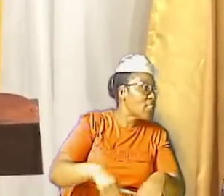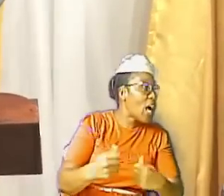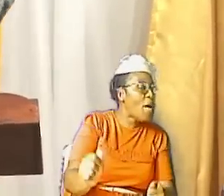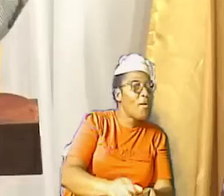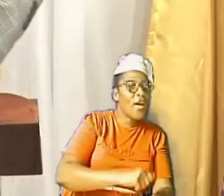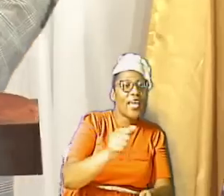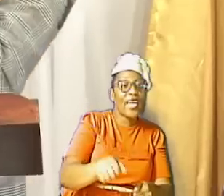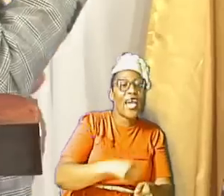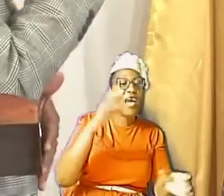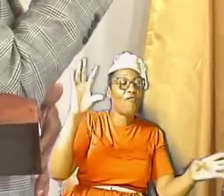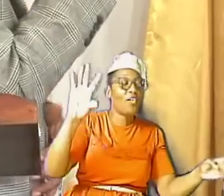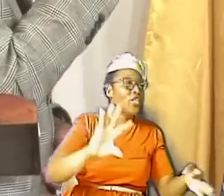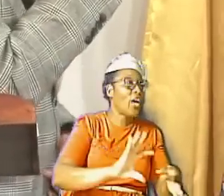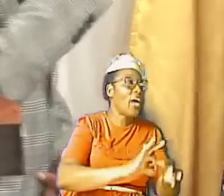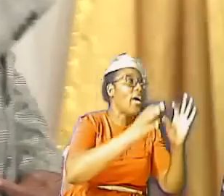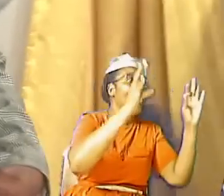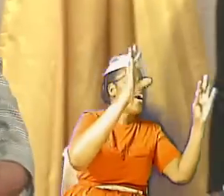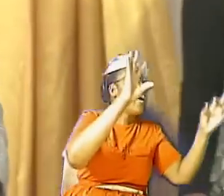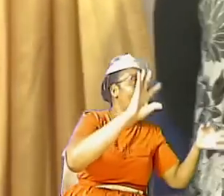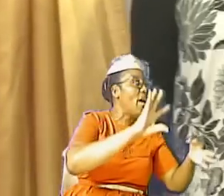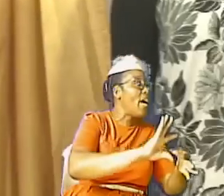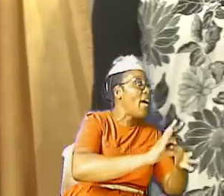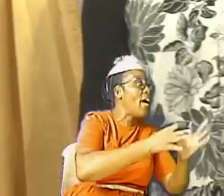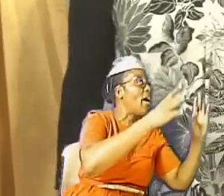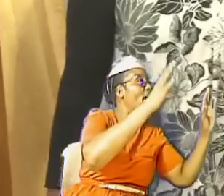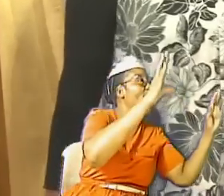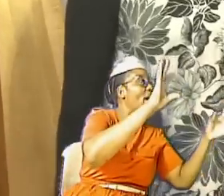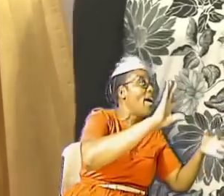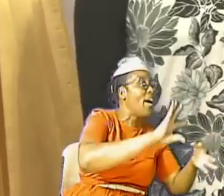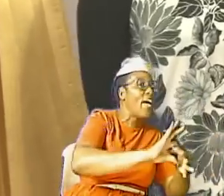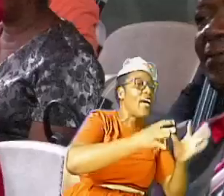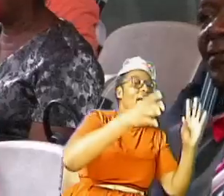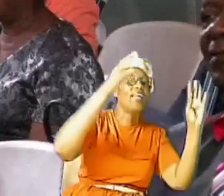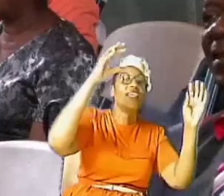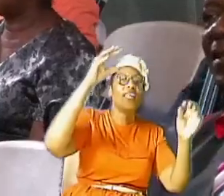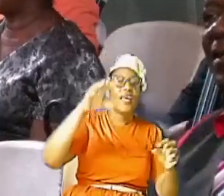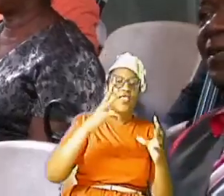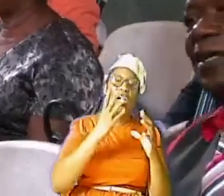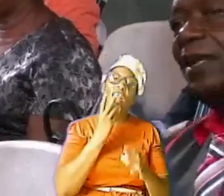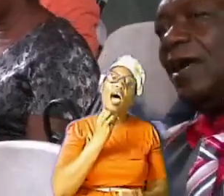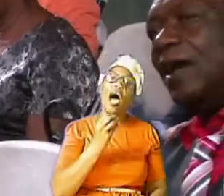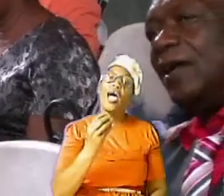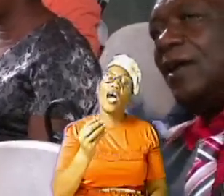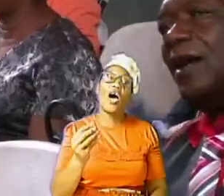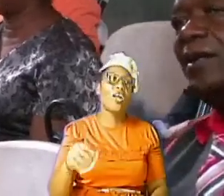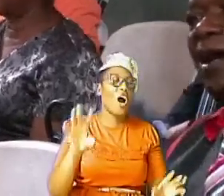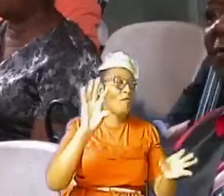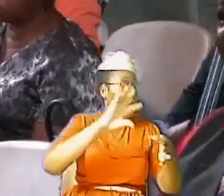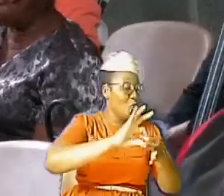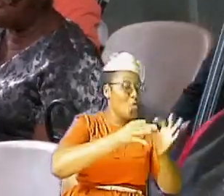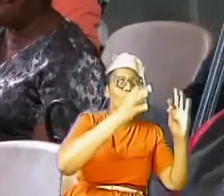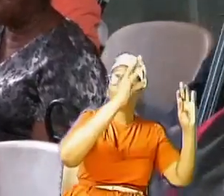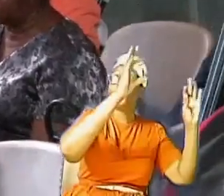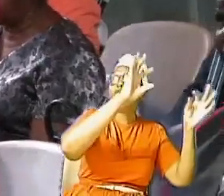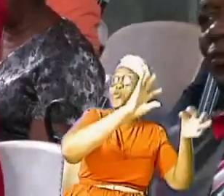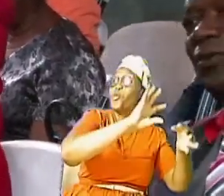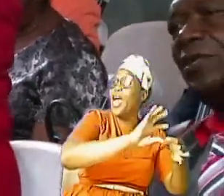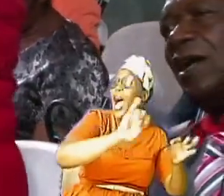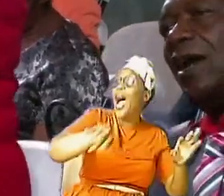Judah, oh, shall break every chain. Hey, hey, the Lion